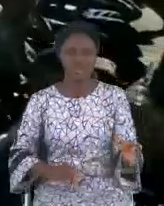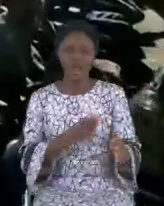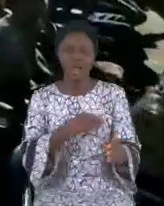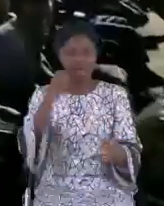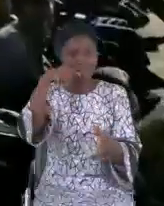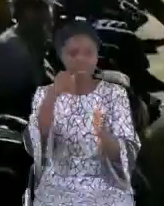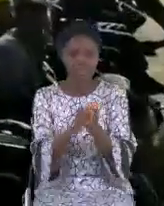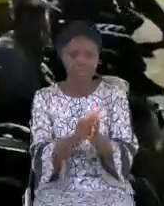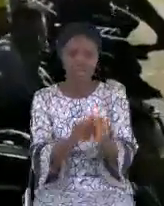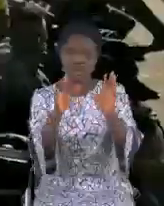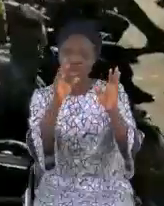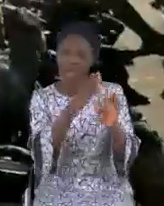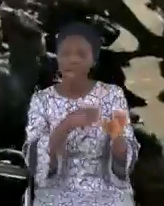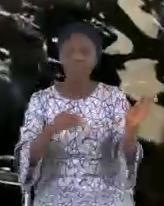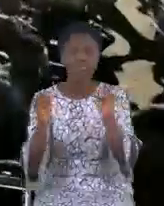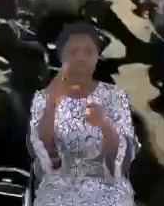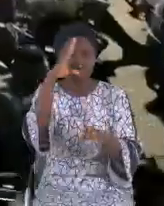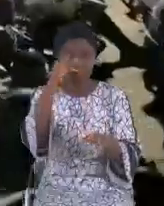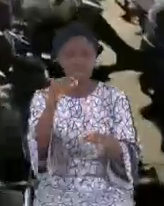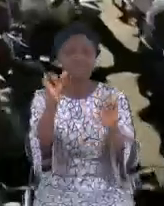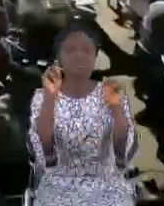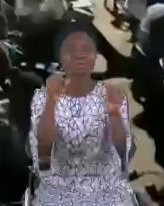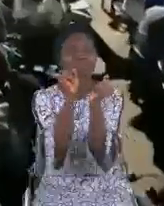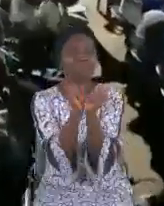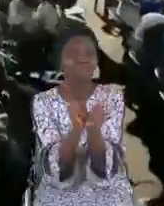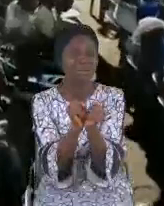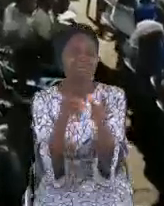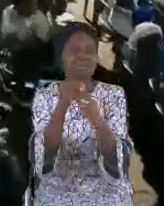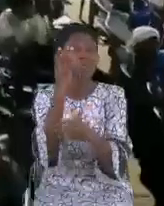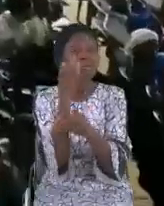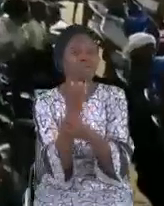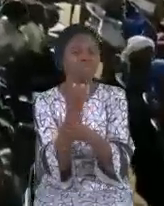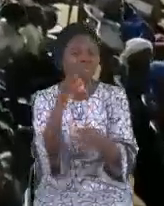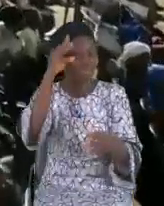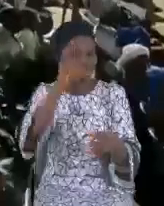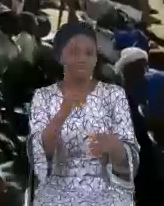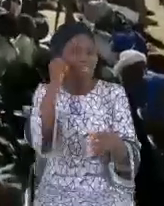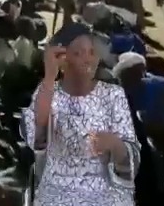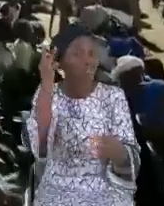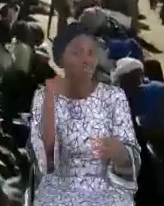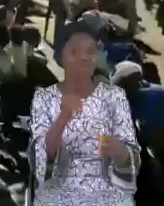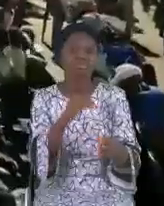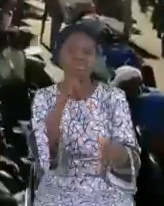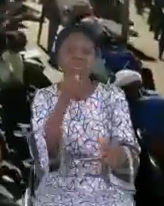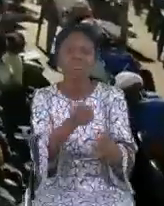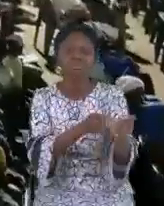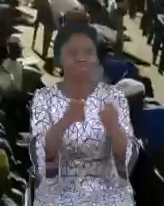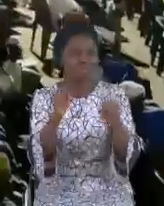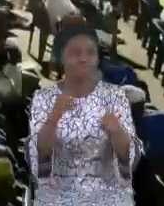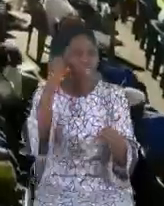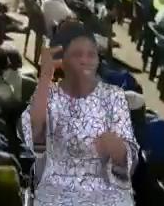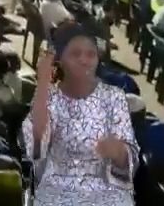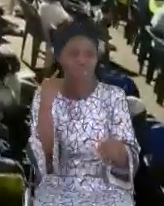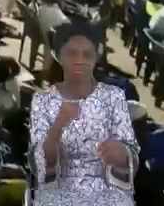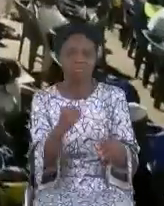could bind him. He was uncontrollable. He was incorrigible. He